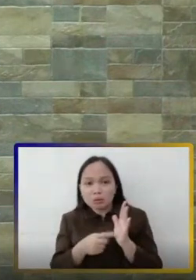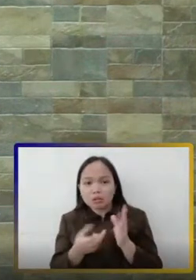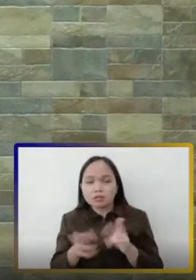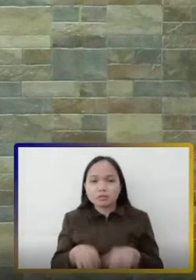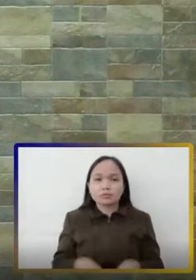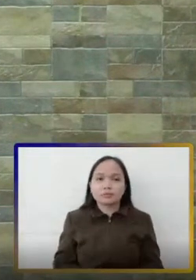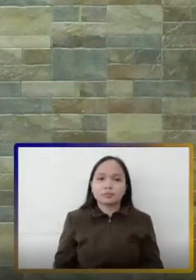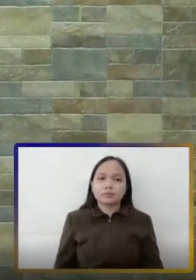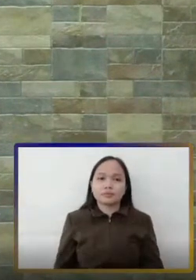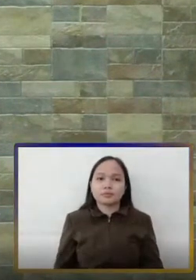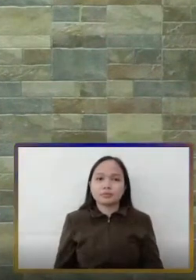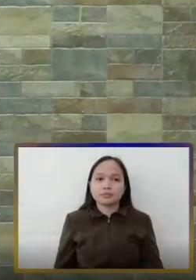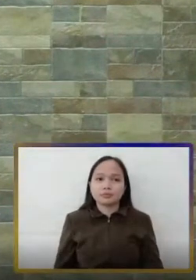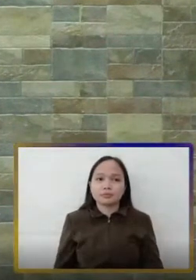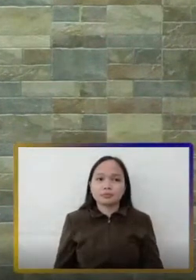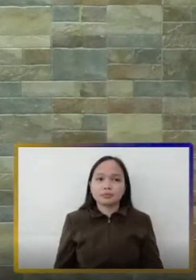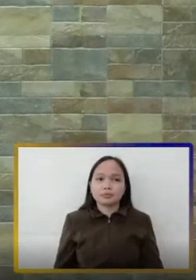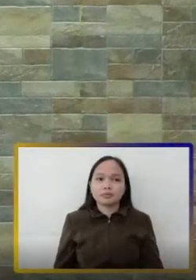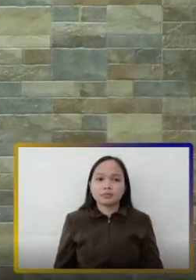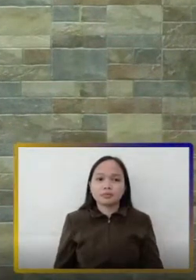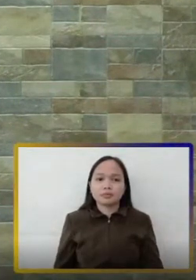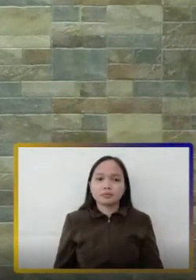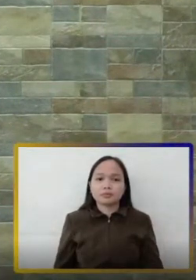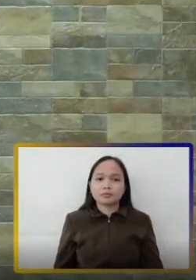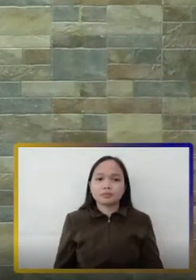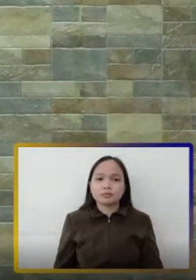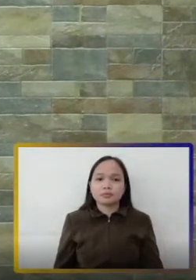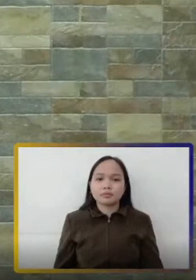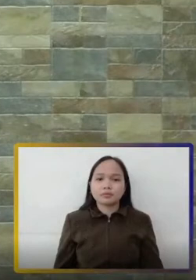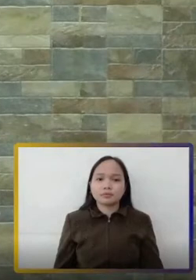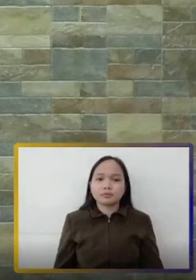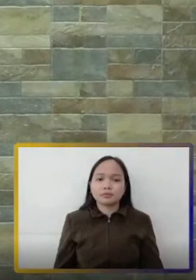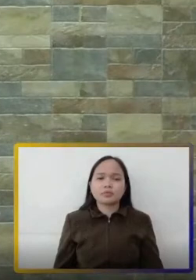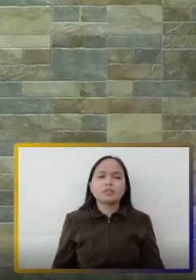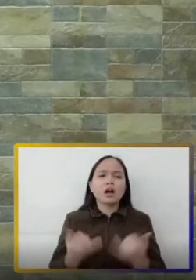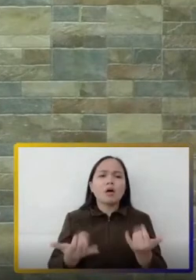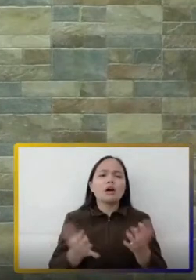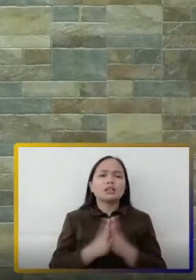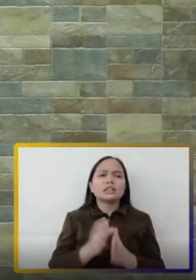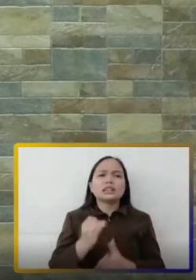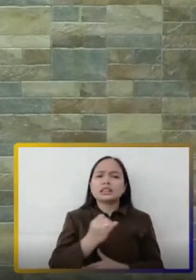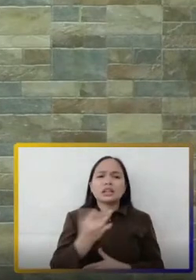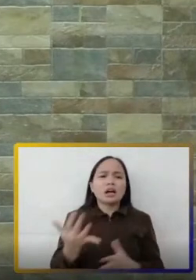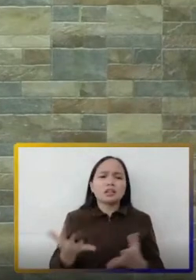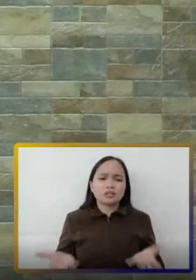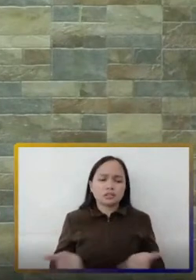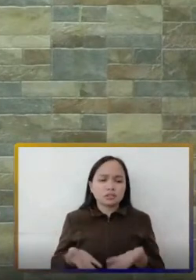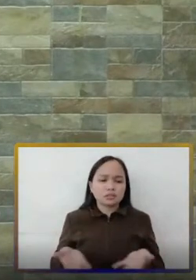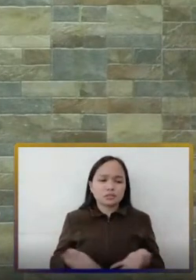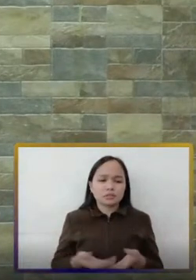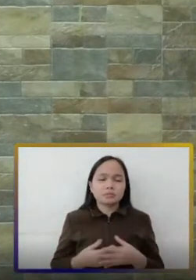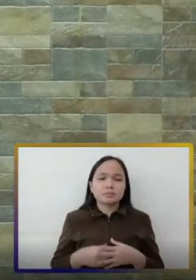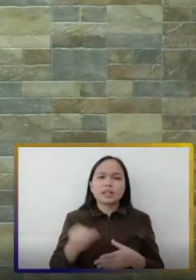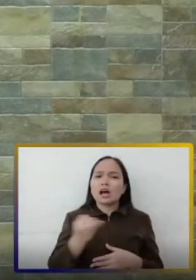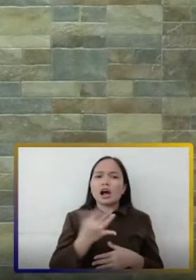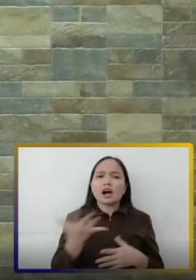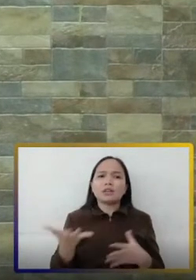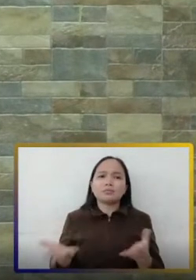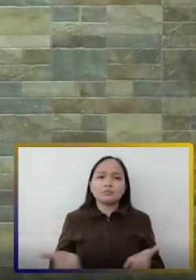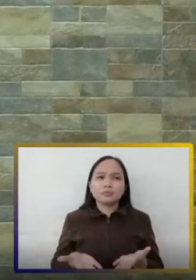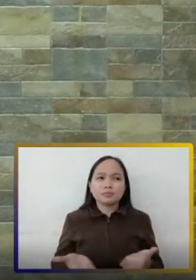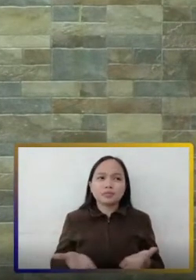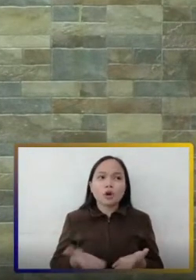understand? So, kapatid, ilan dito, honestly, ilan dito